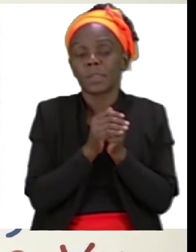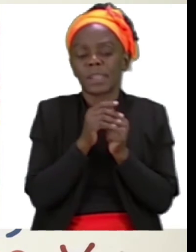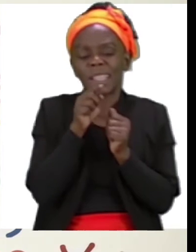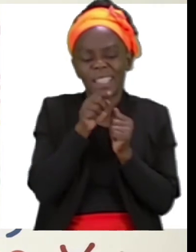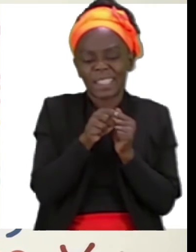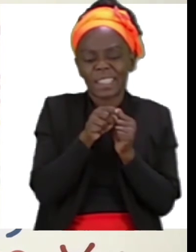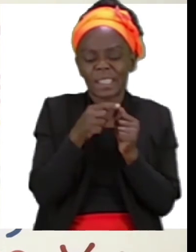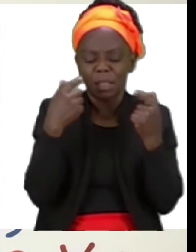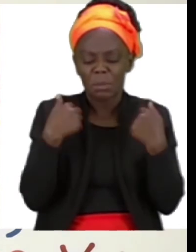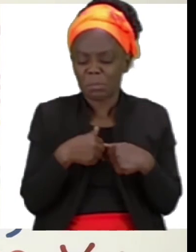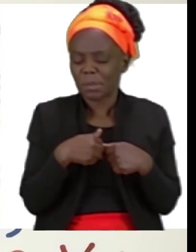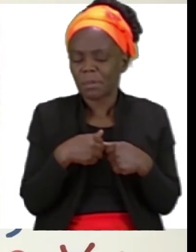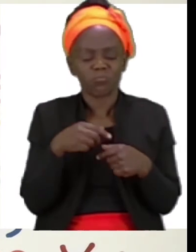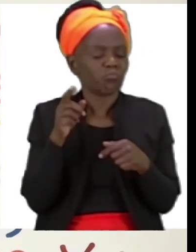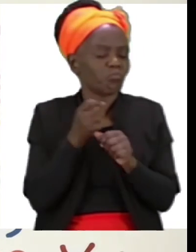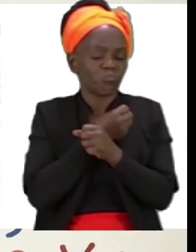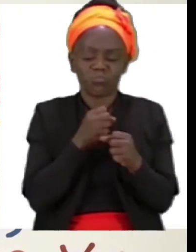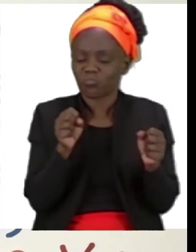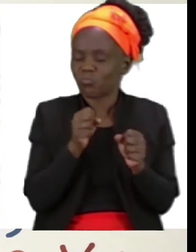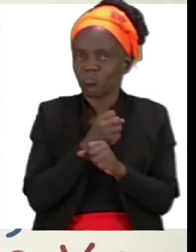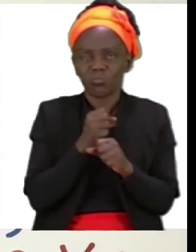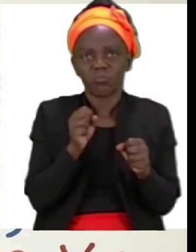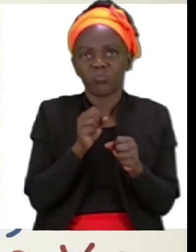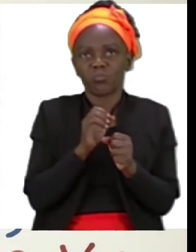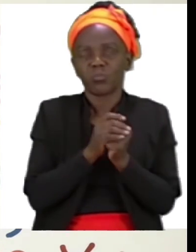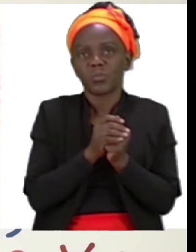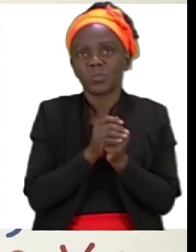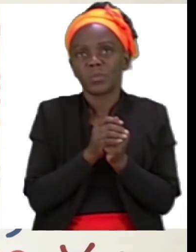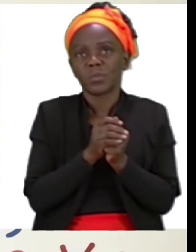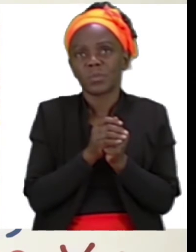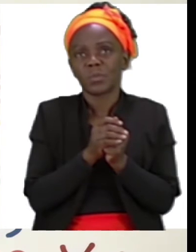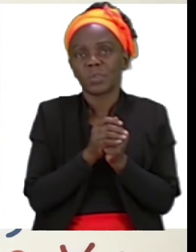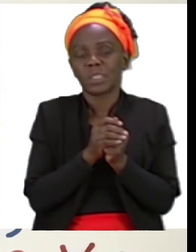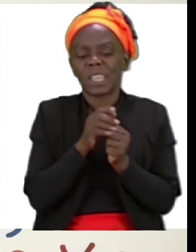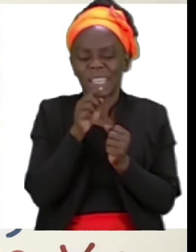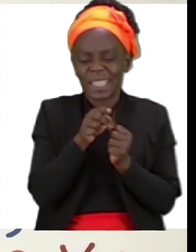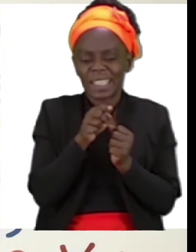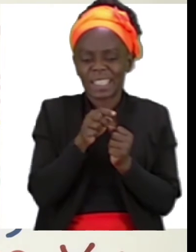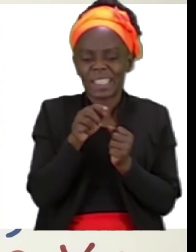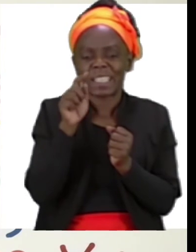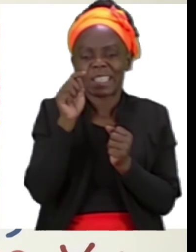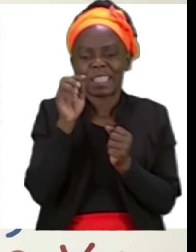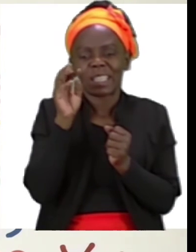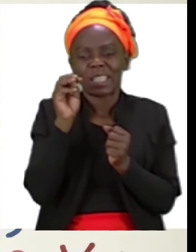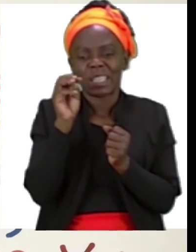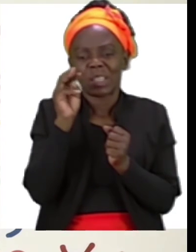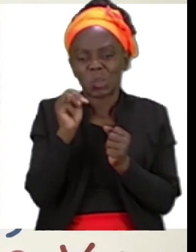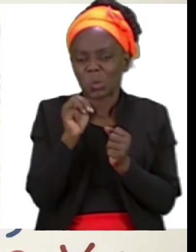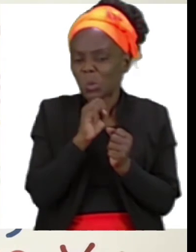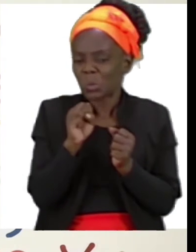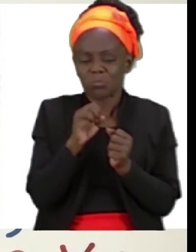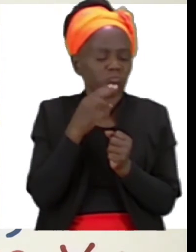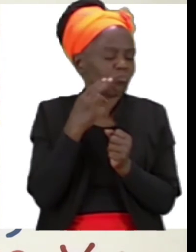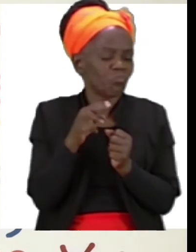is incorrect. Let's try another box. It Tom's. That doesn't make sense